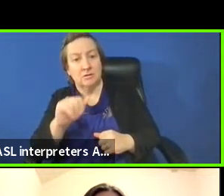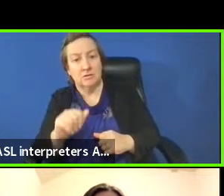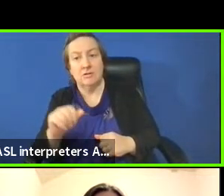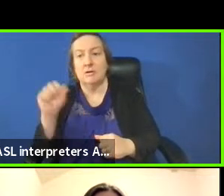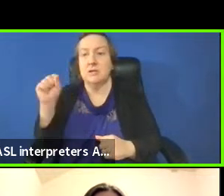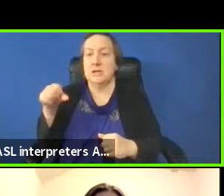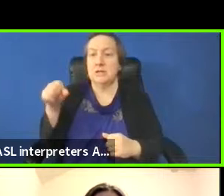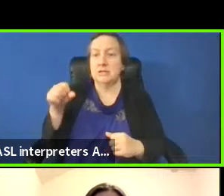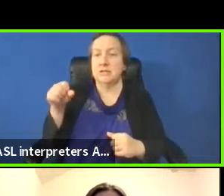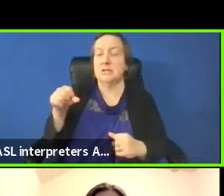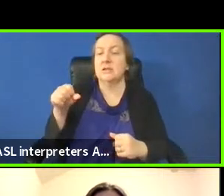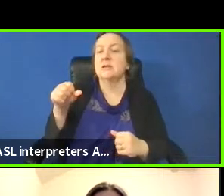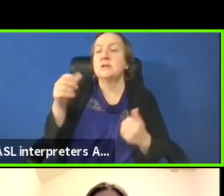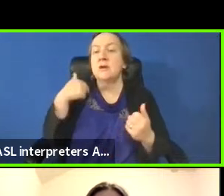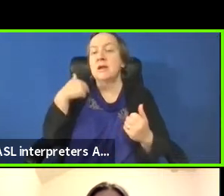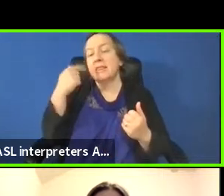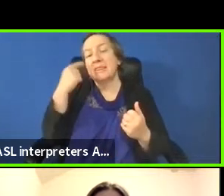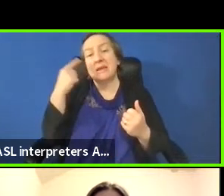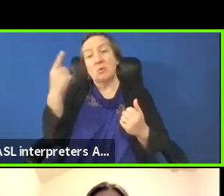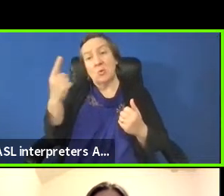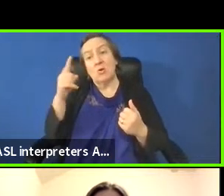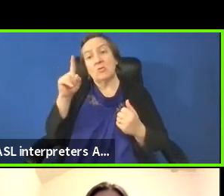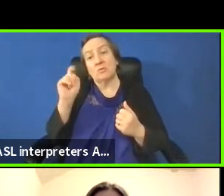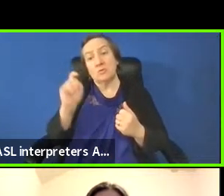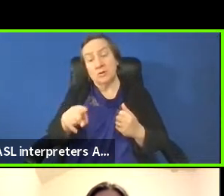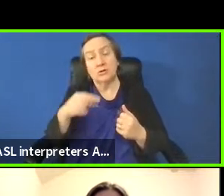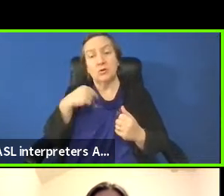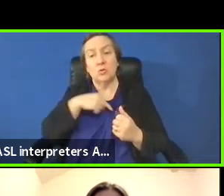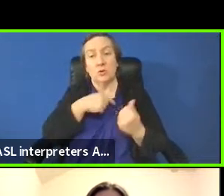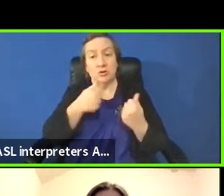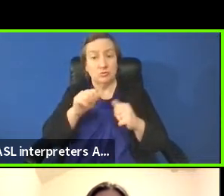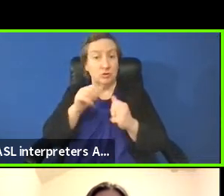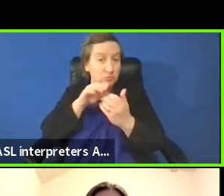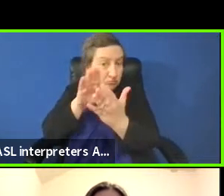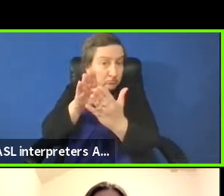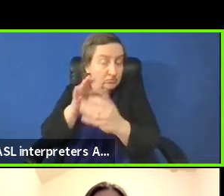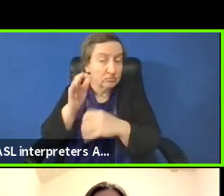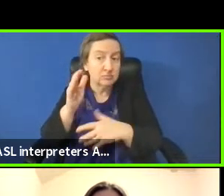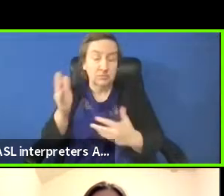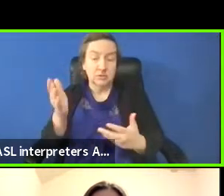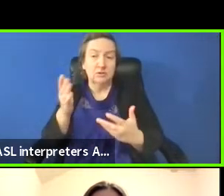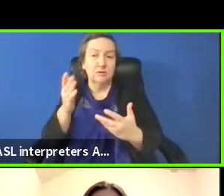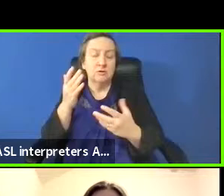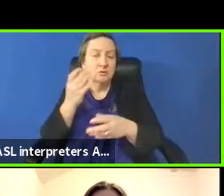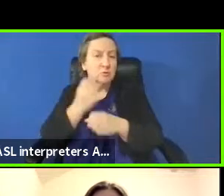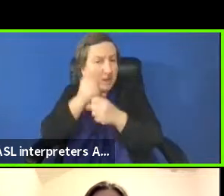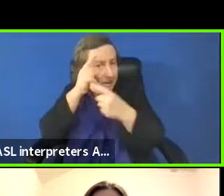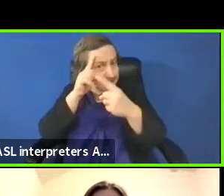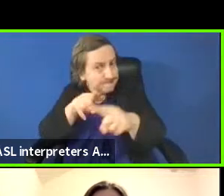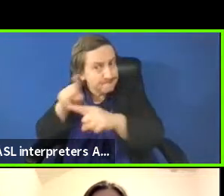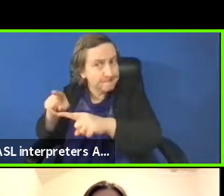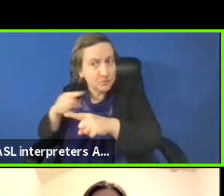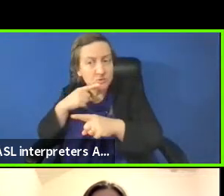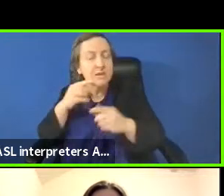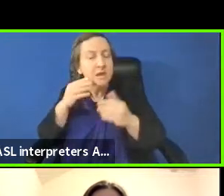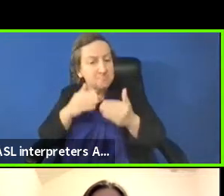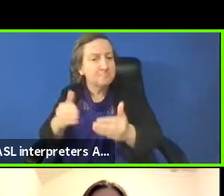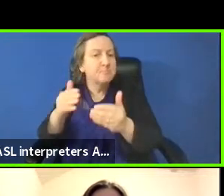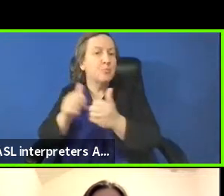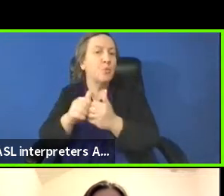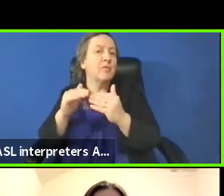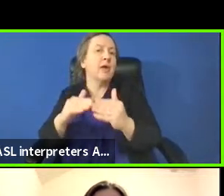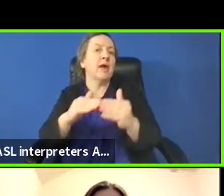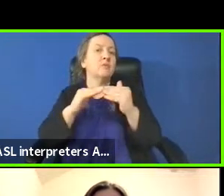Yes, thank you. So I think one of the questions we are trying to address today is to get consensus to say, okay, move on with the equity